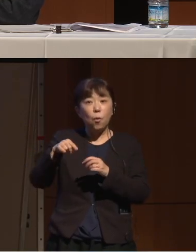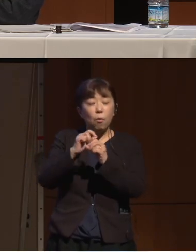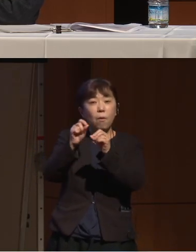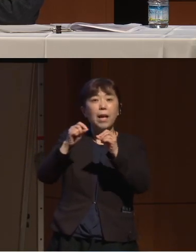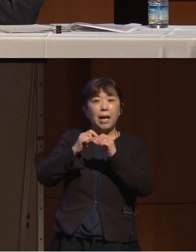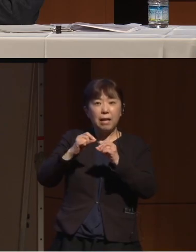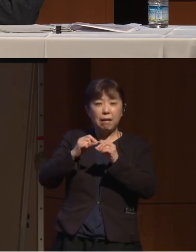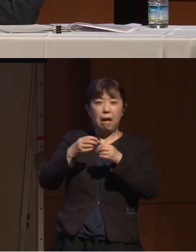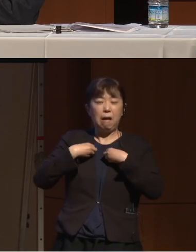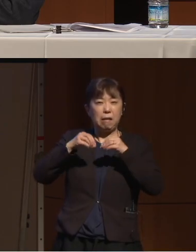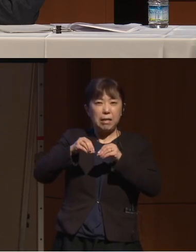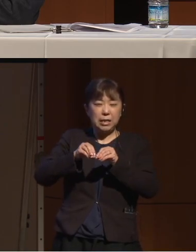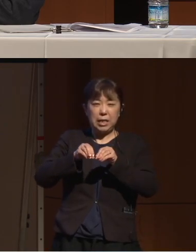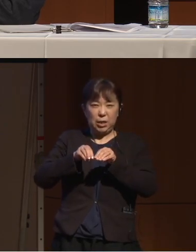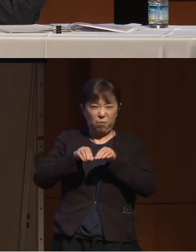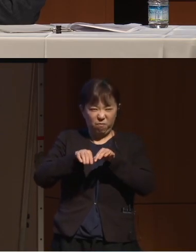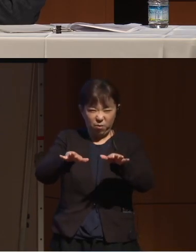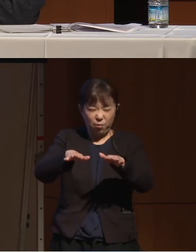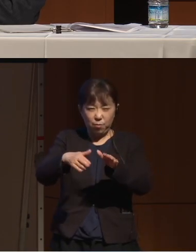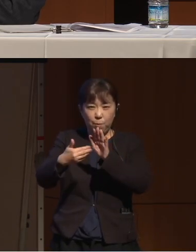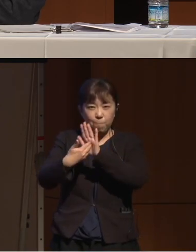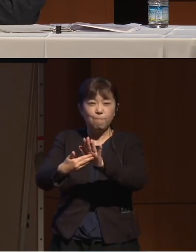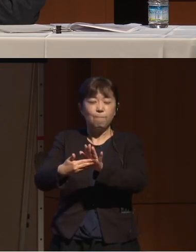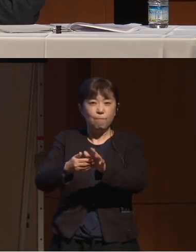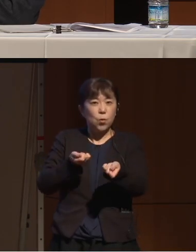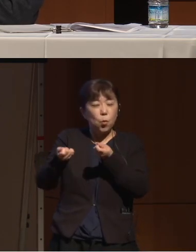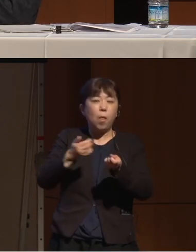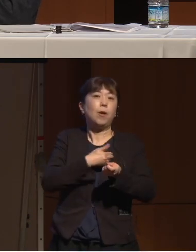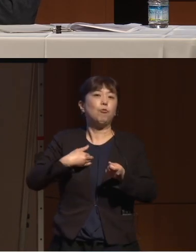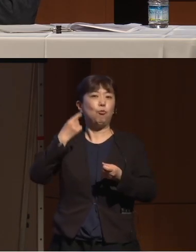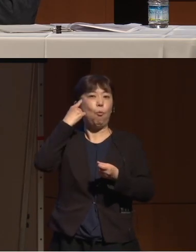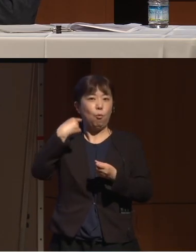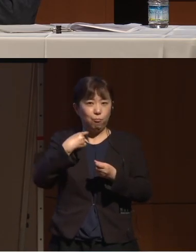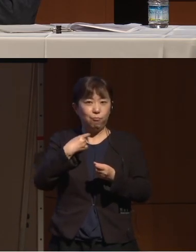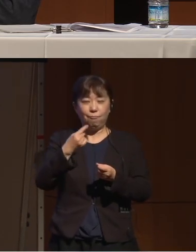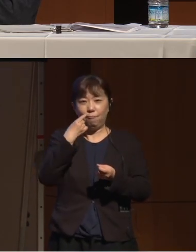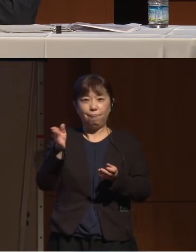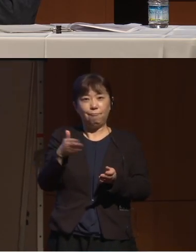infectious diseases. That are my additional comment. Thank you.